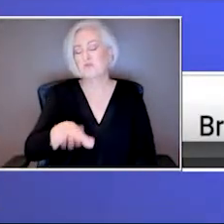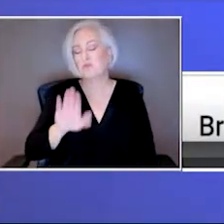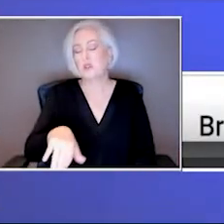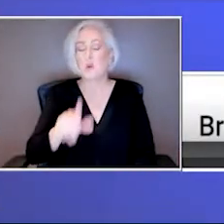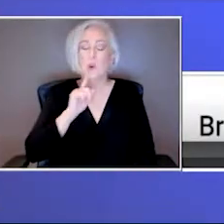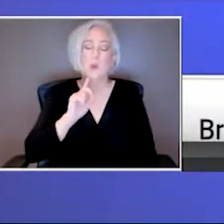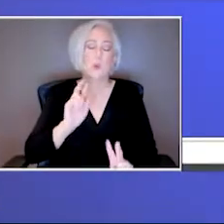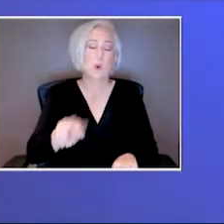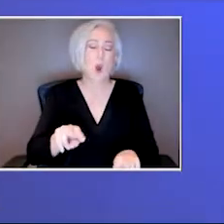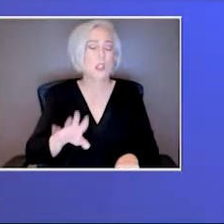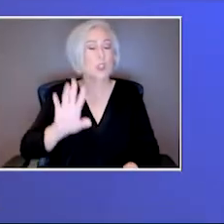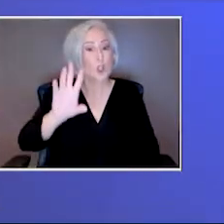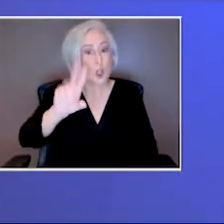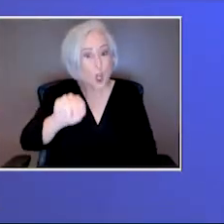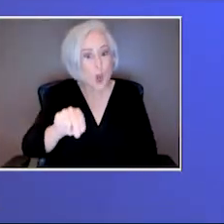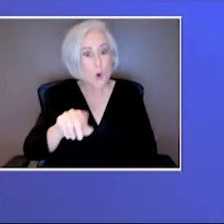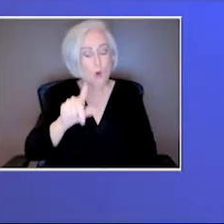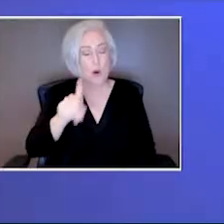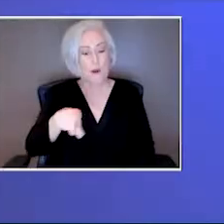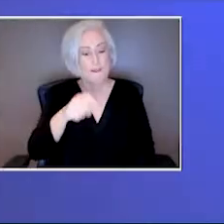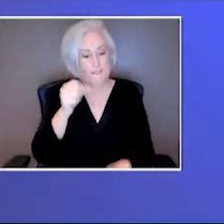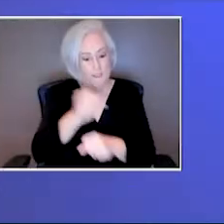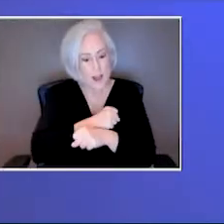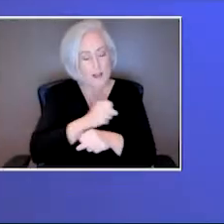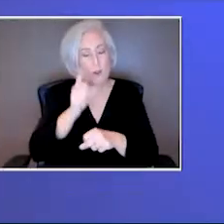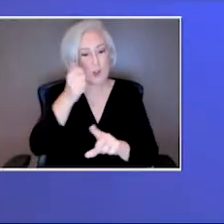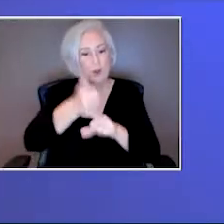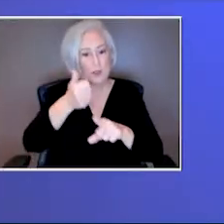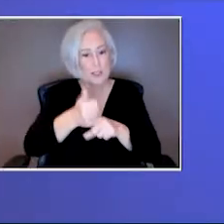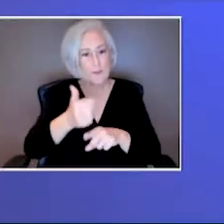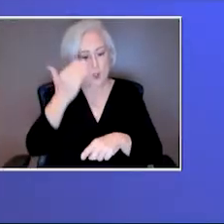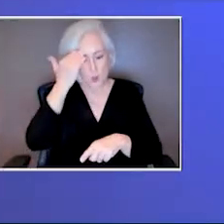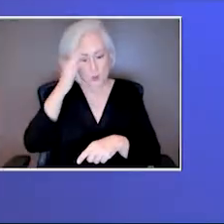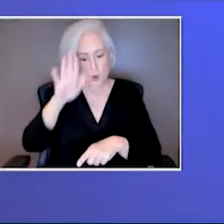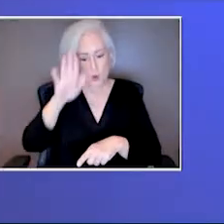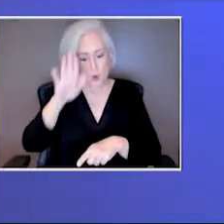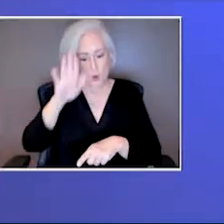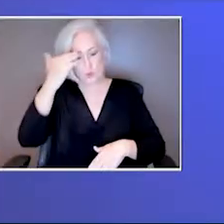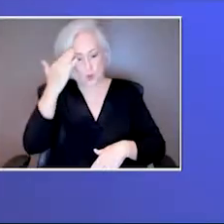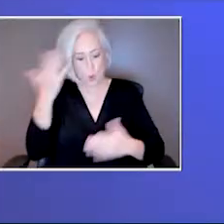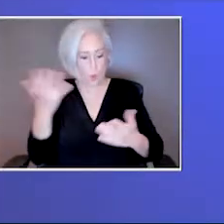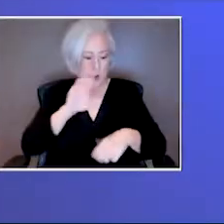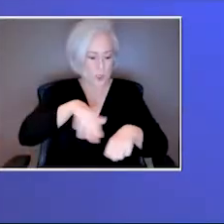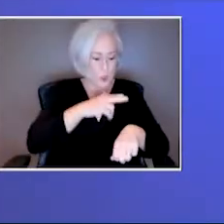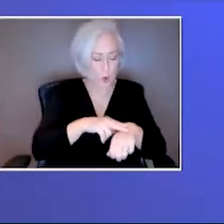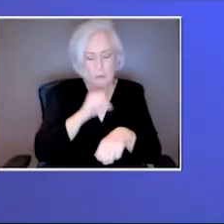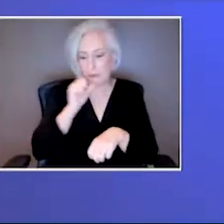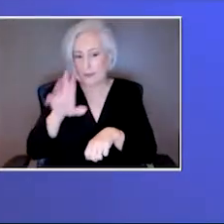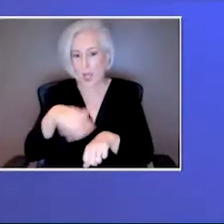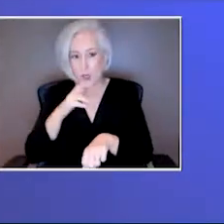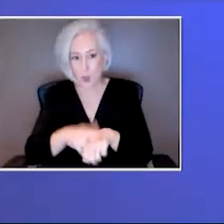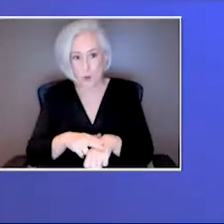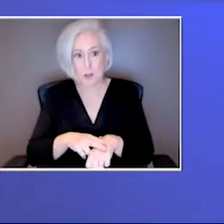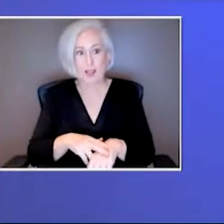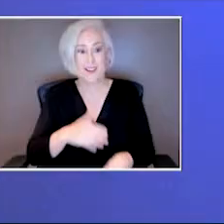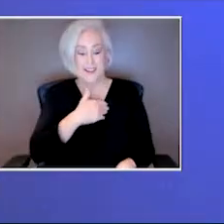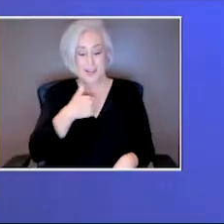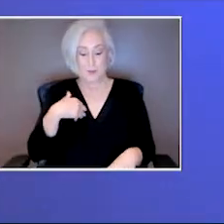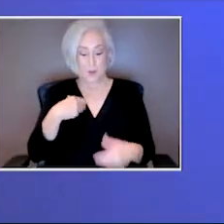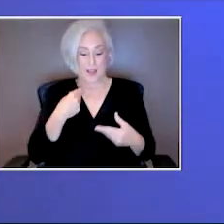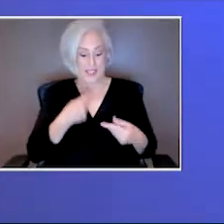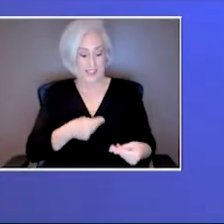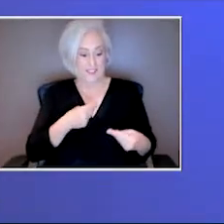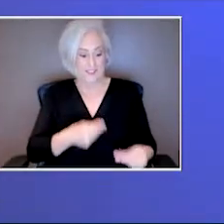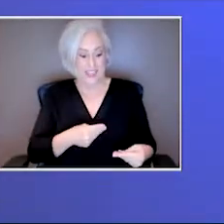advocate for yourself. You know your body, you know what's normal or not normal. And especially like she mentioned around breastfeeding, you have normal breast changes. People may